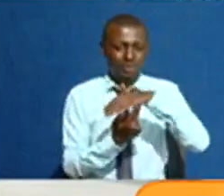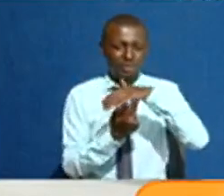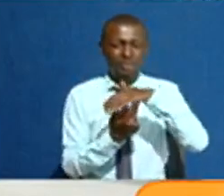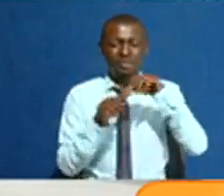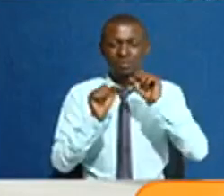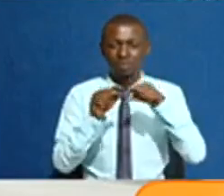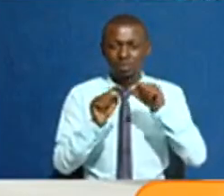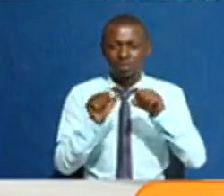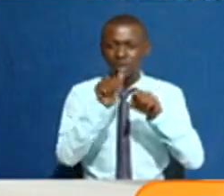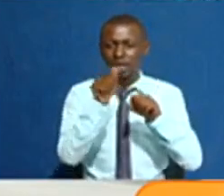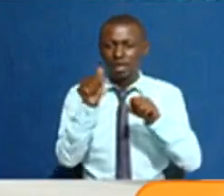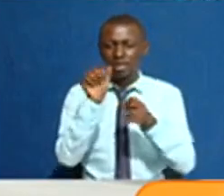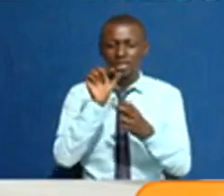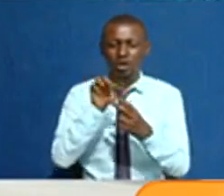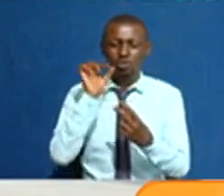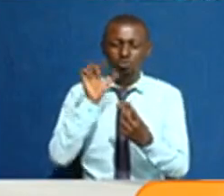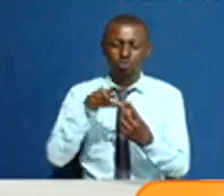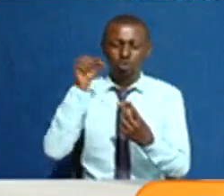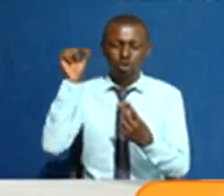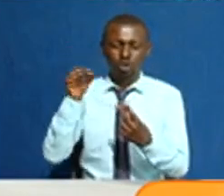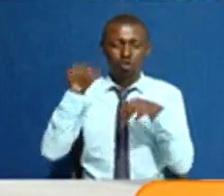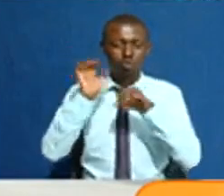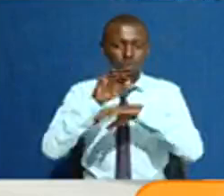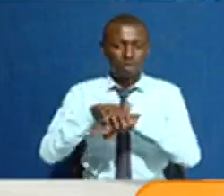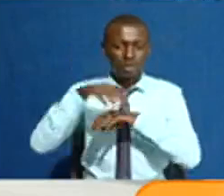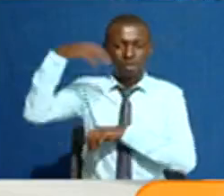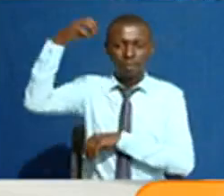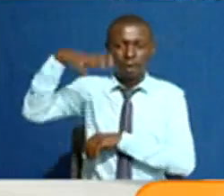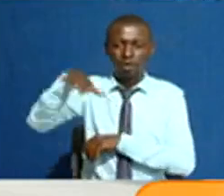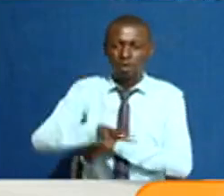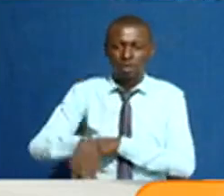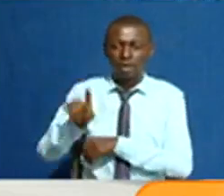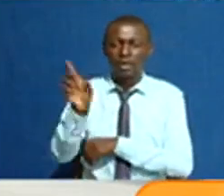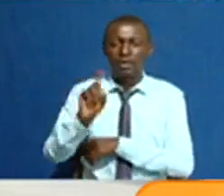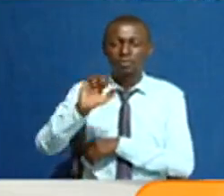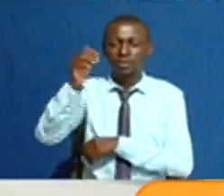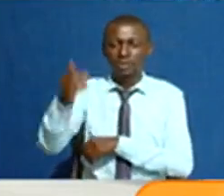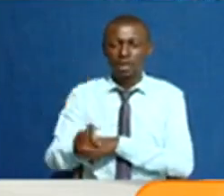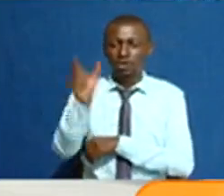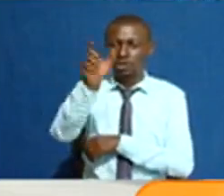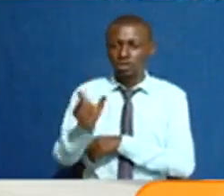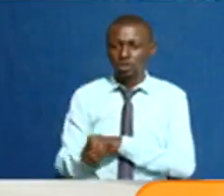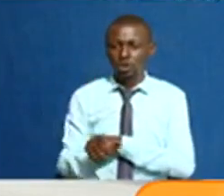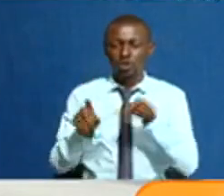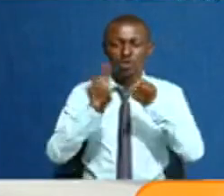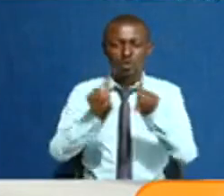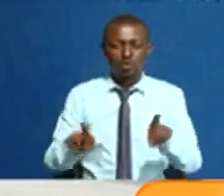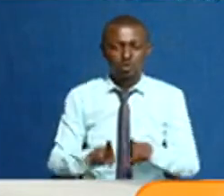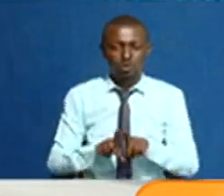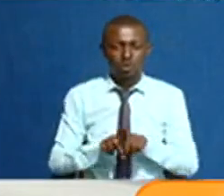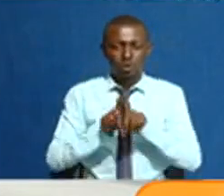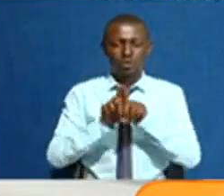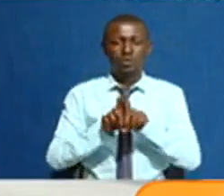offer an alternative supply path for power into the Nairobi Metropolitan Region and increase